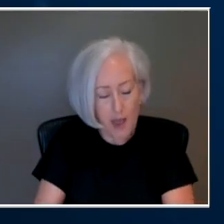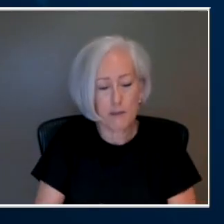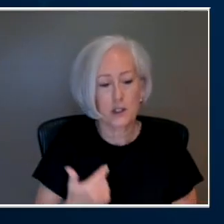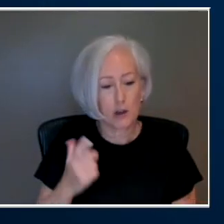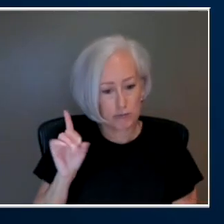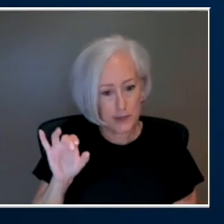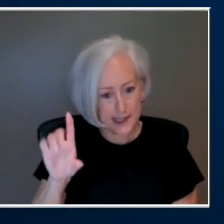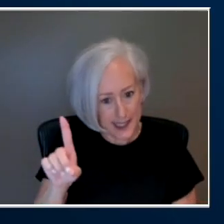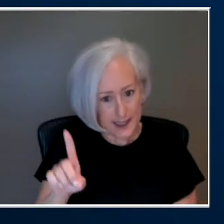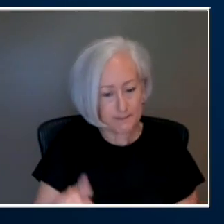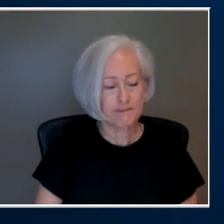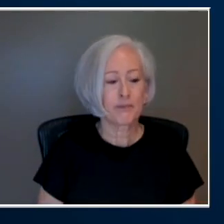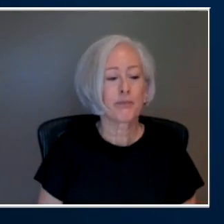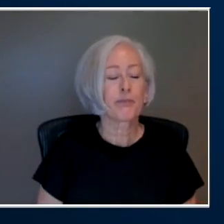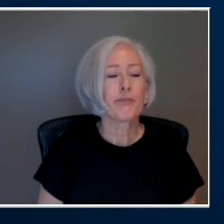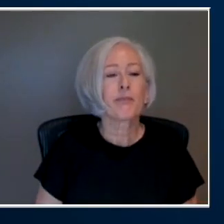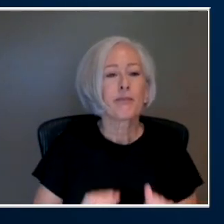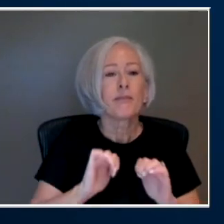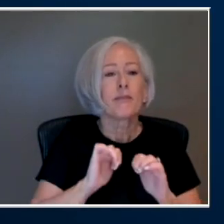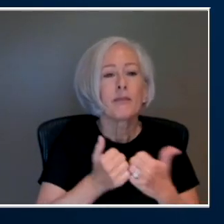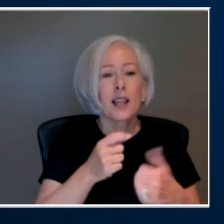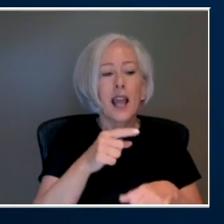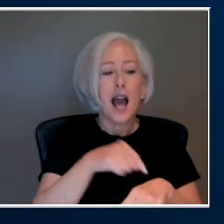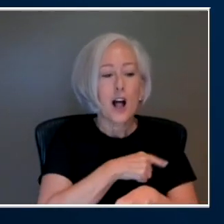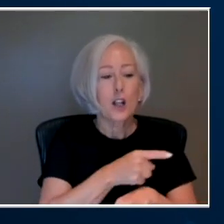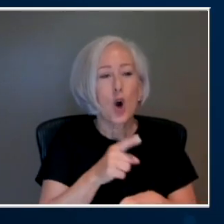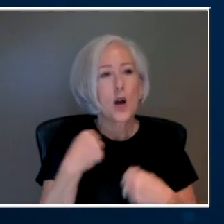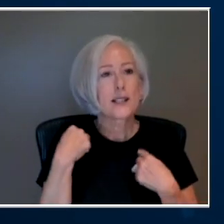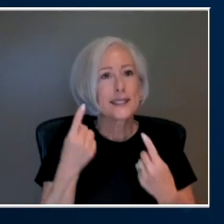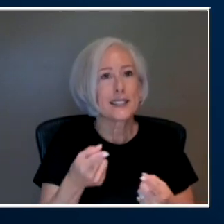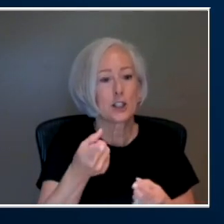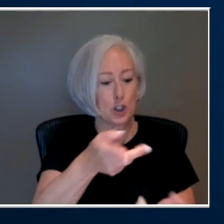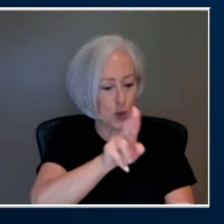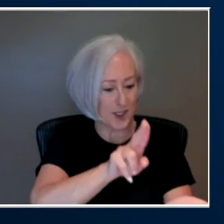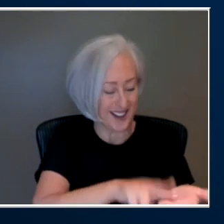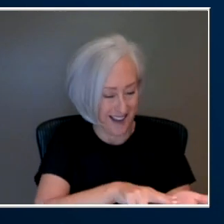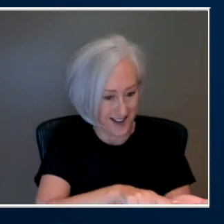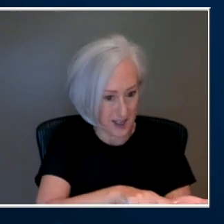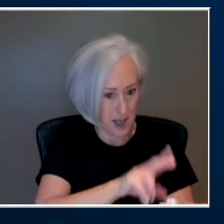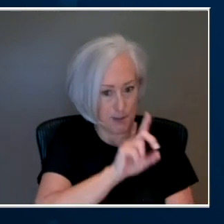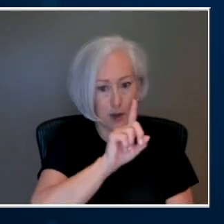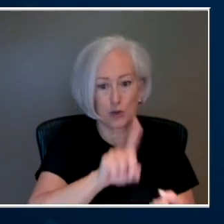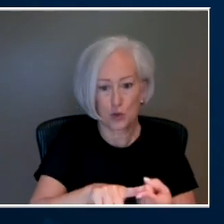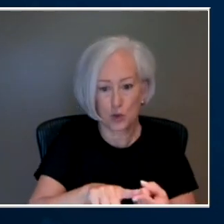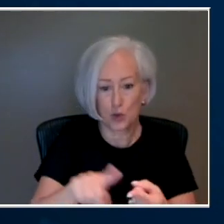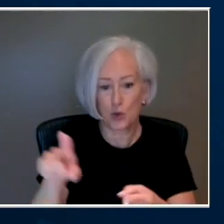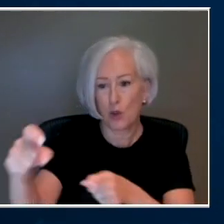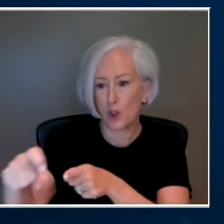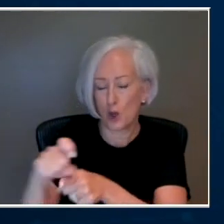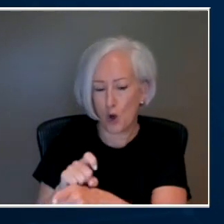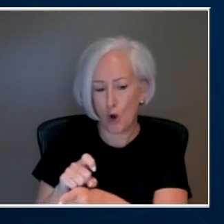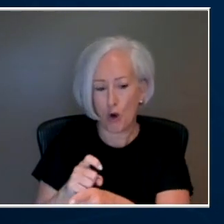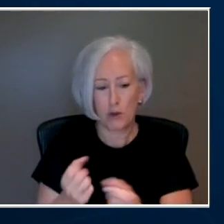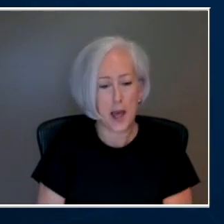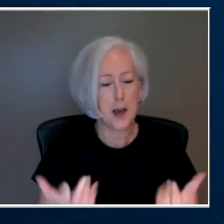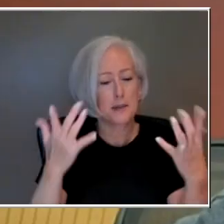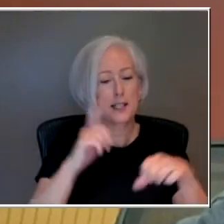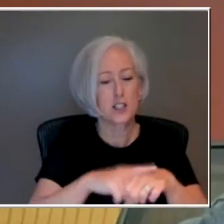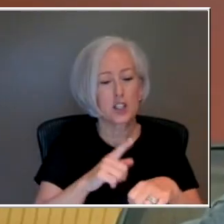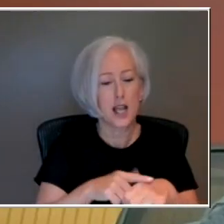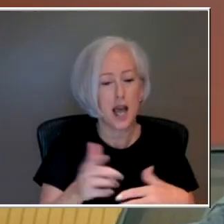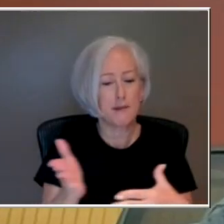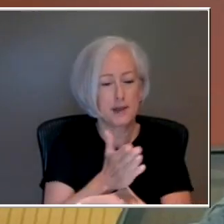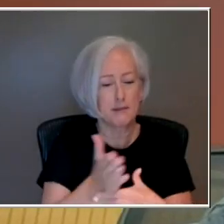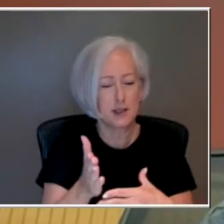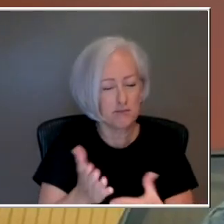how long had passed by when you signed up for to be on the registry? Then when did you get the call? How much time had passed?